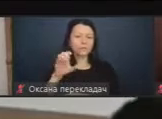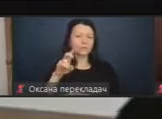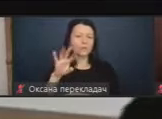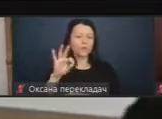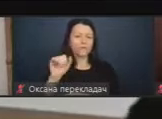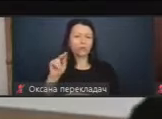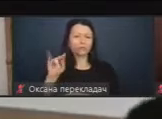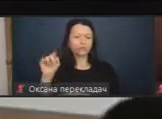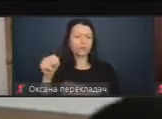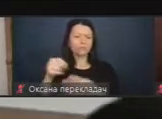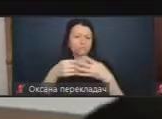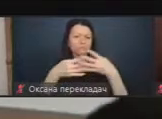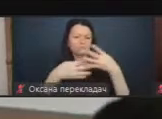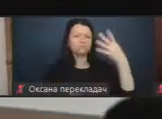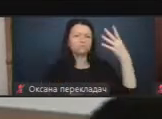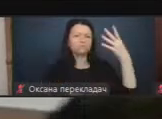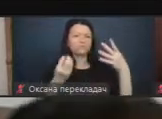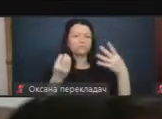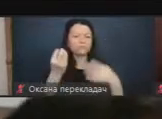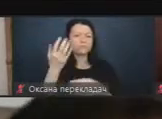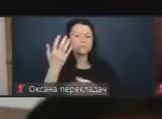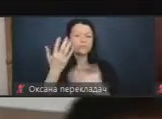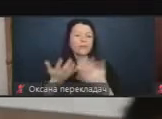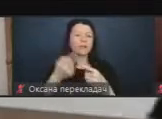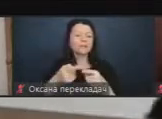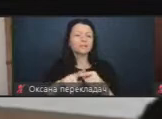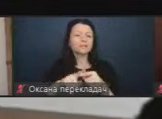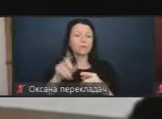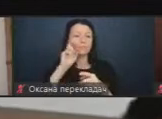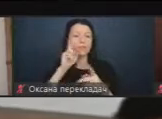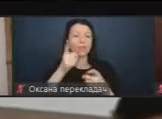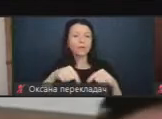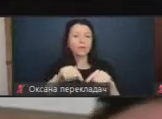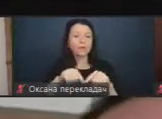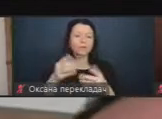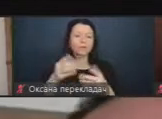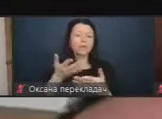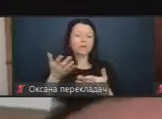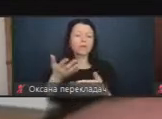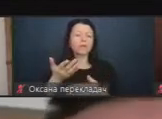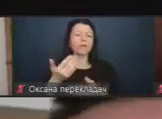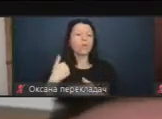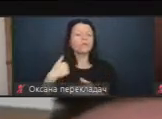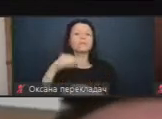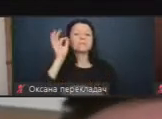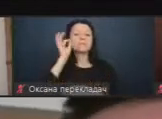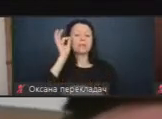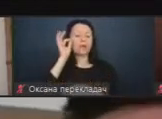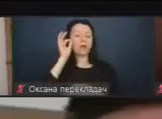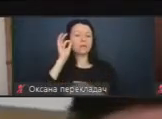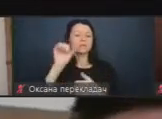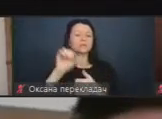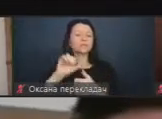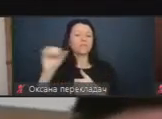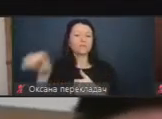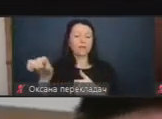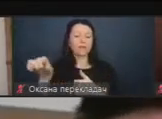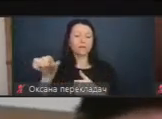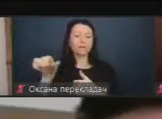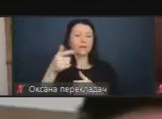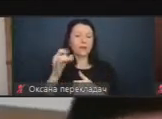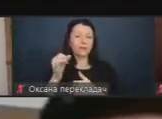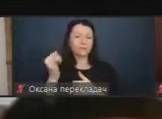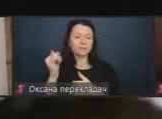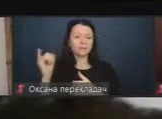see slightly higher, with the exception of Greece, where we see slightly higher disability employment